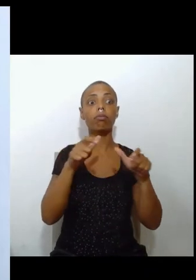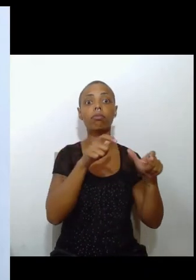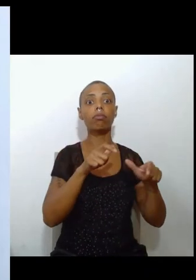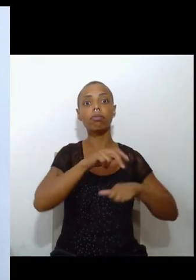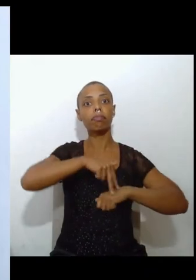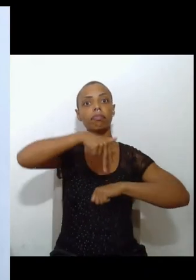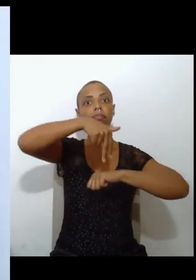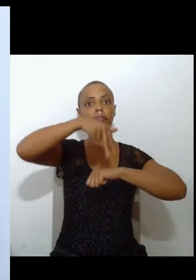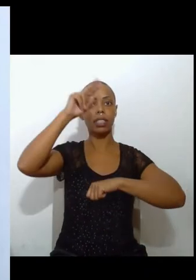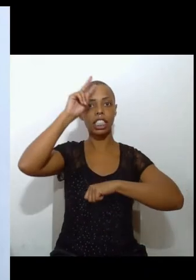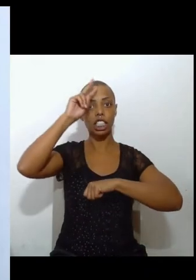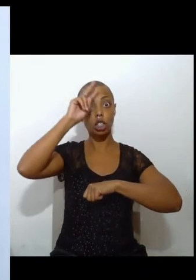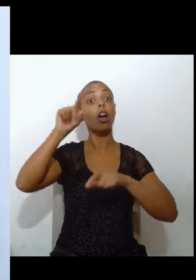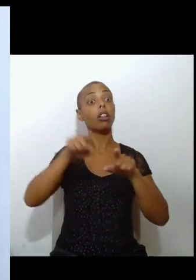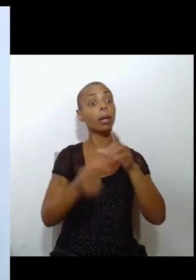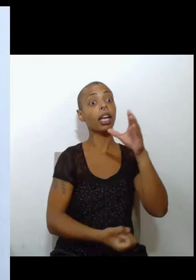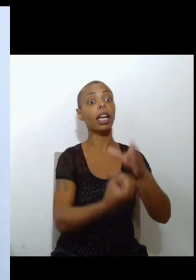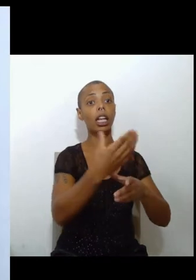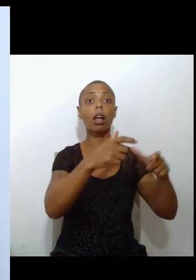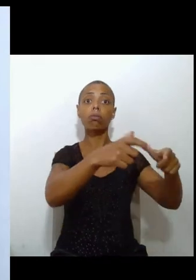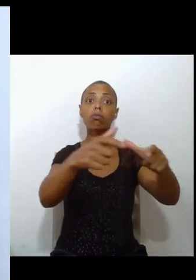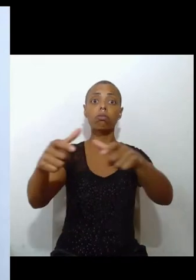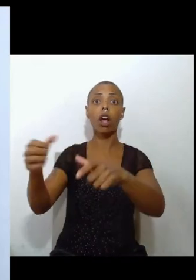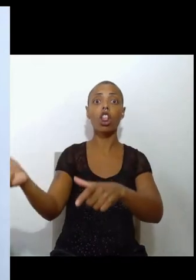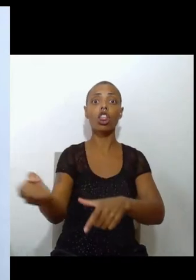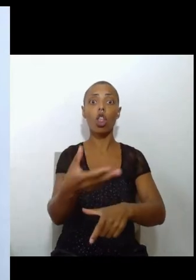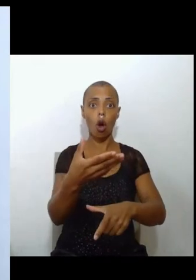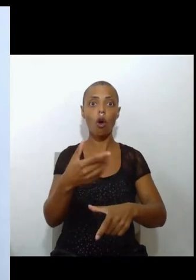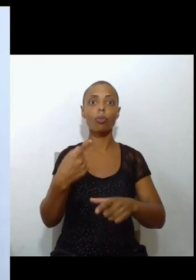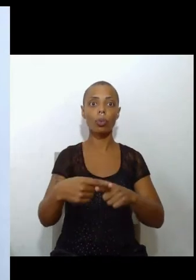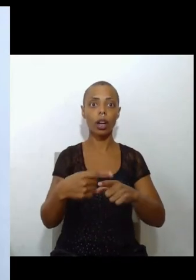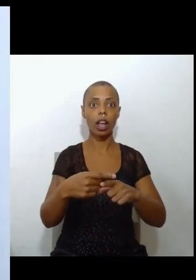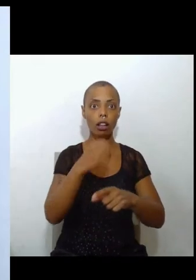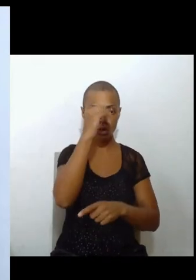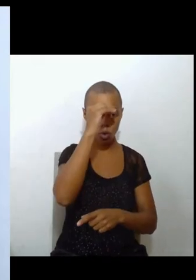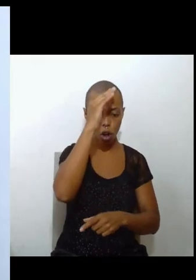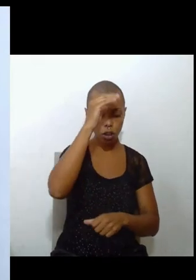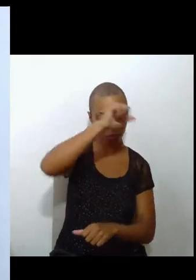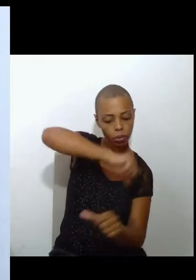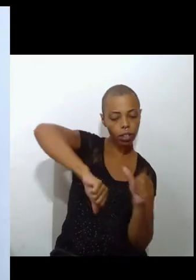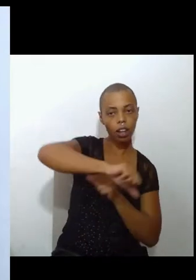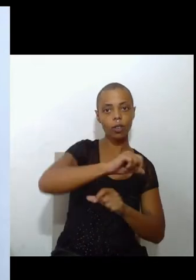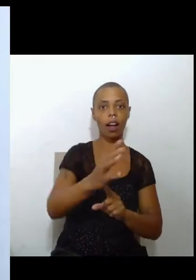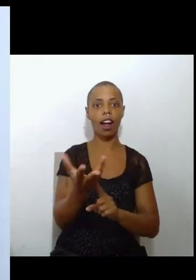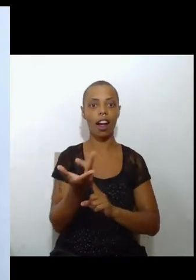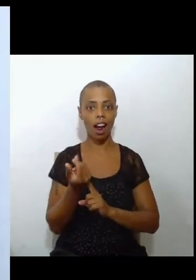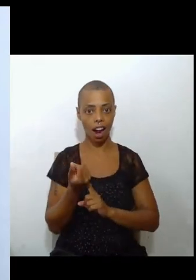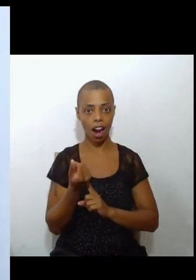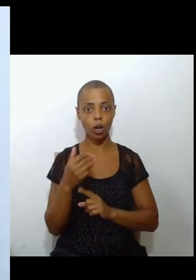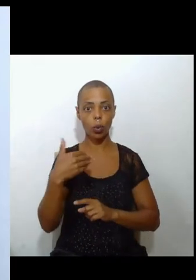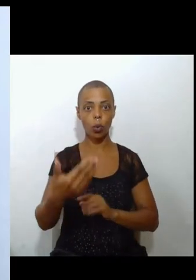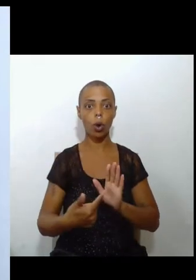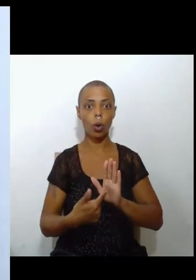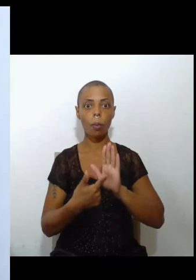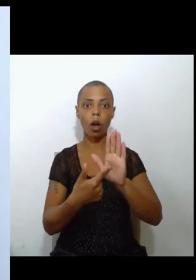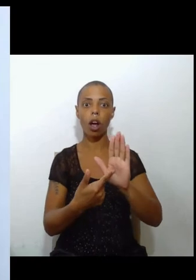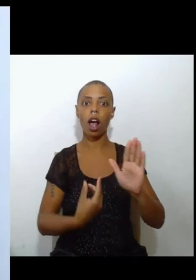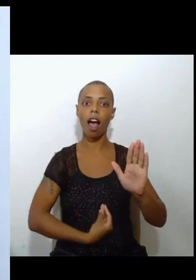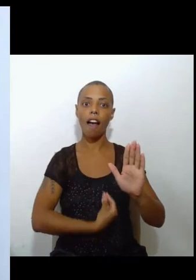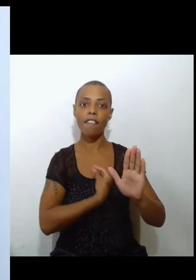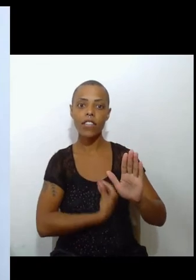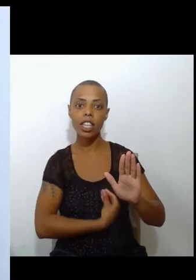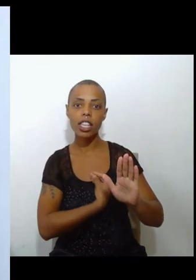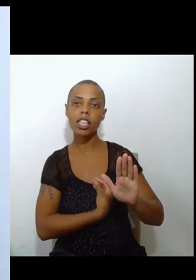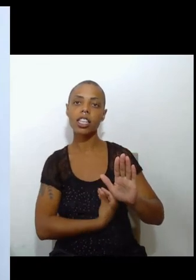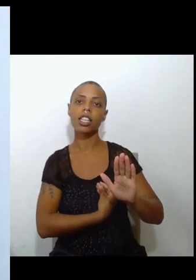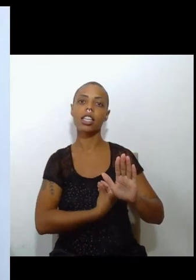and creates new Spaces by transforming this knowledge into art by bringing the nuances of